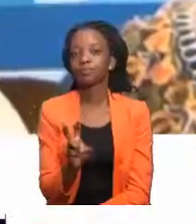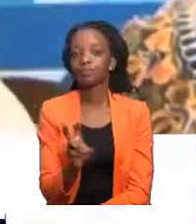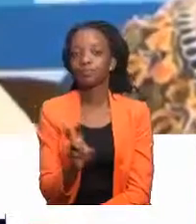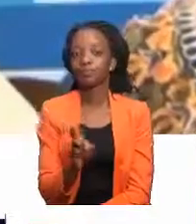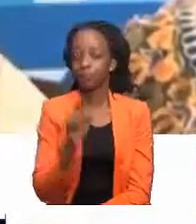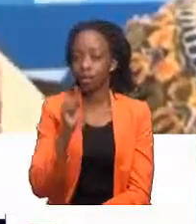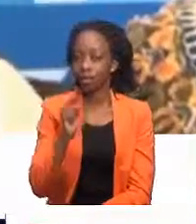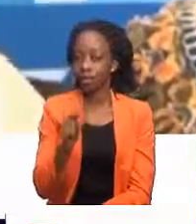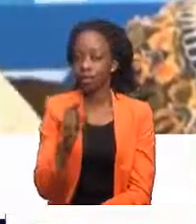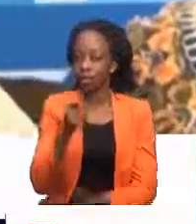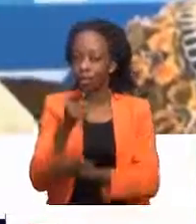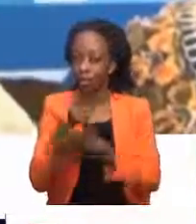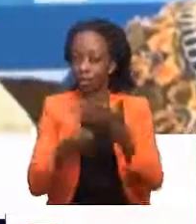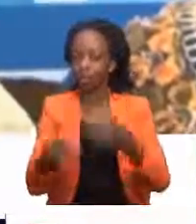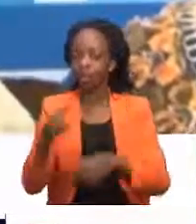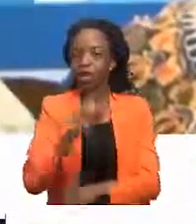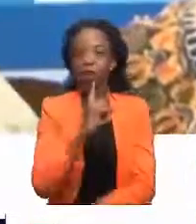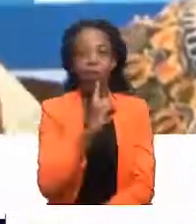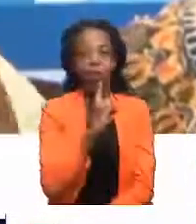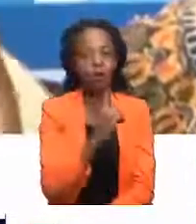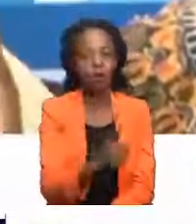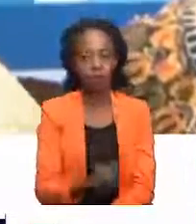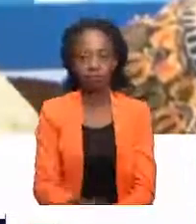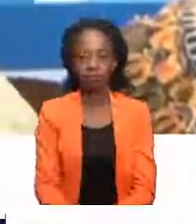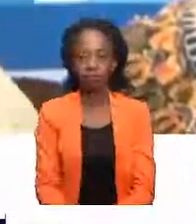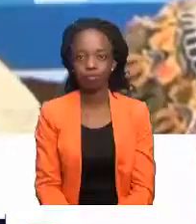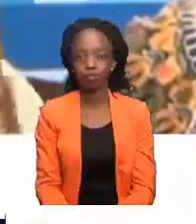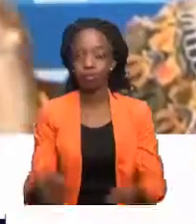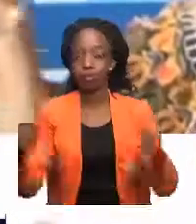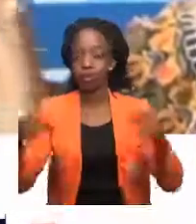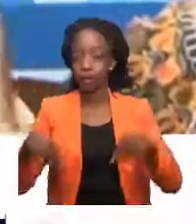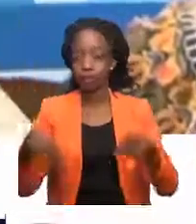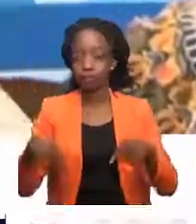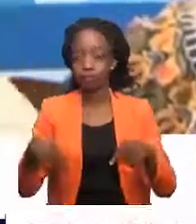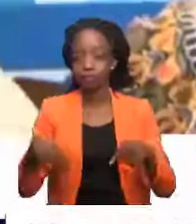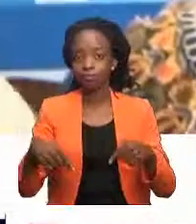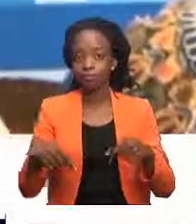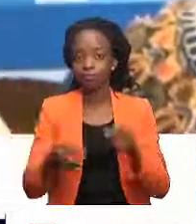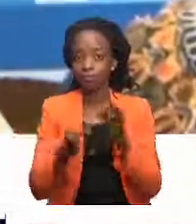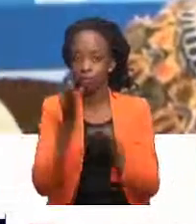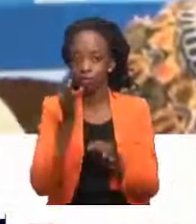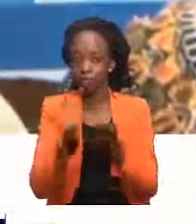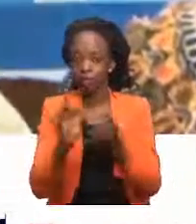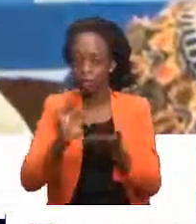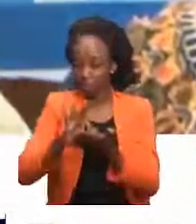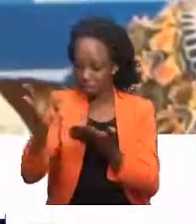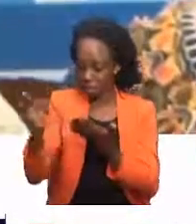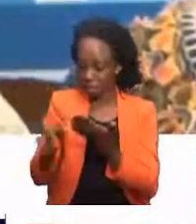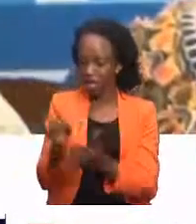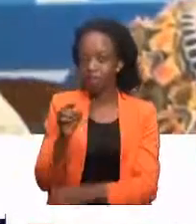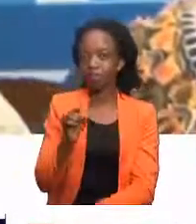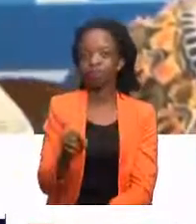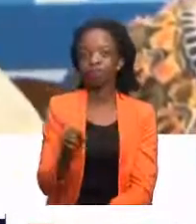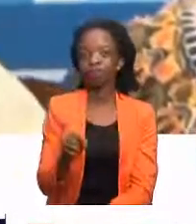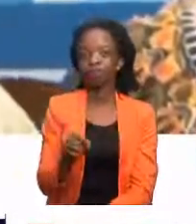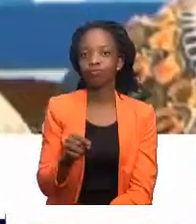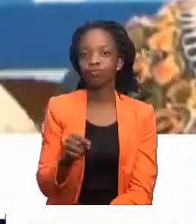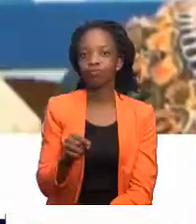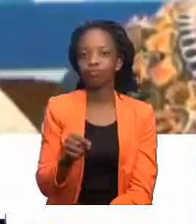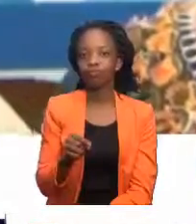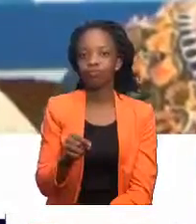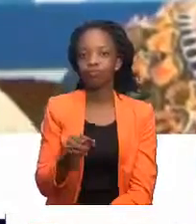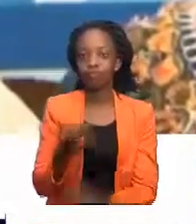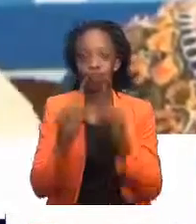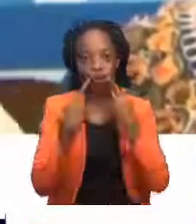This is our demand. Now, if they fail to answer